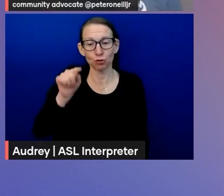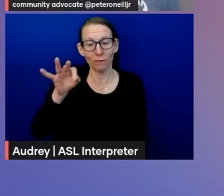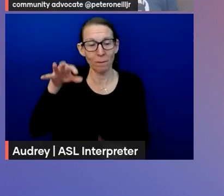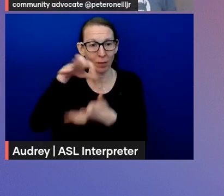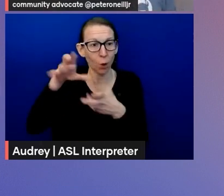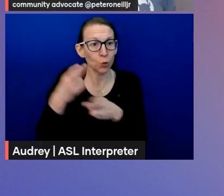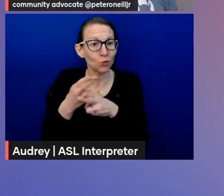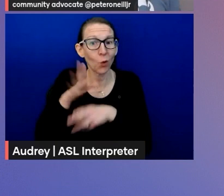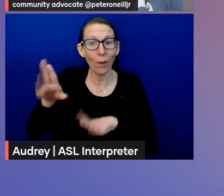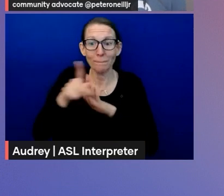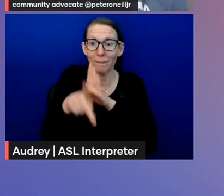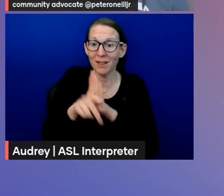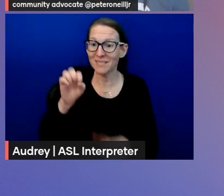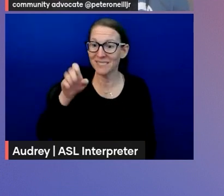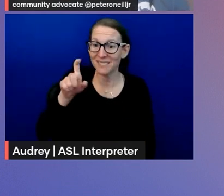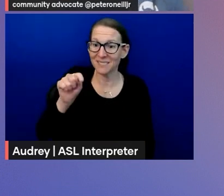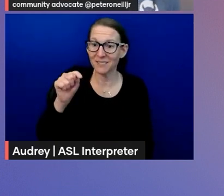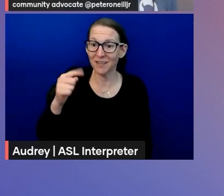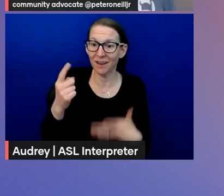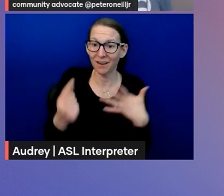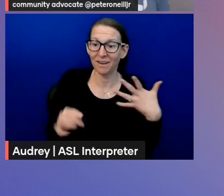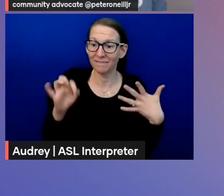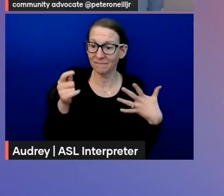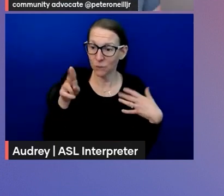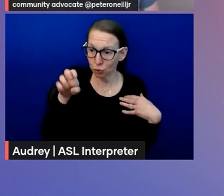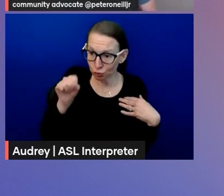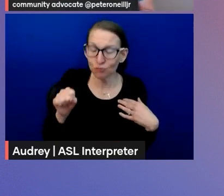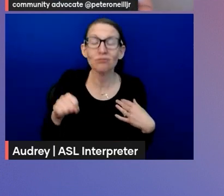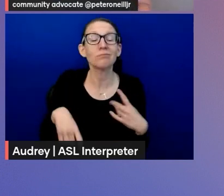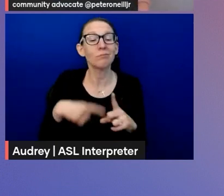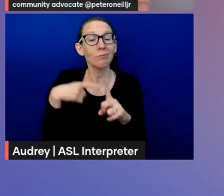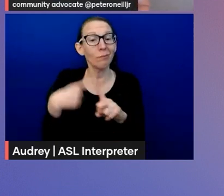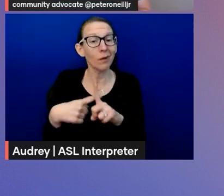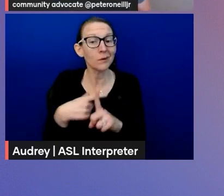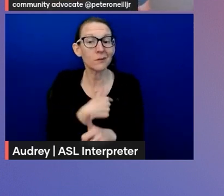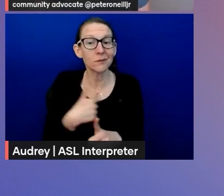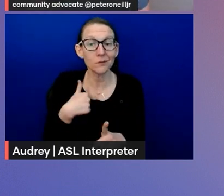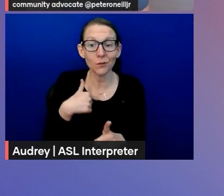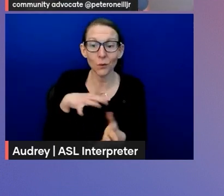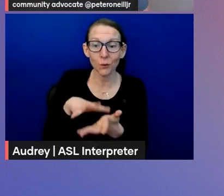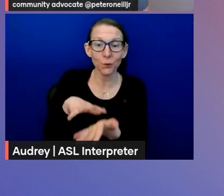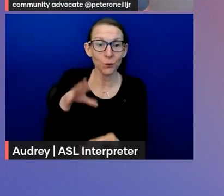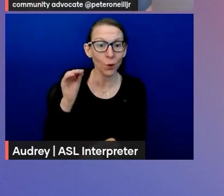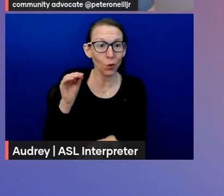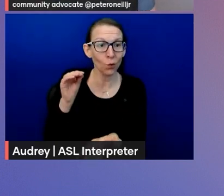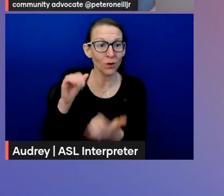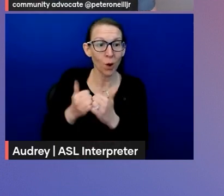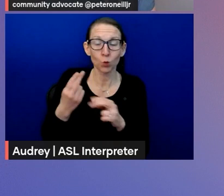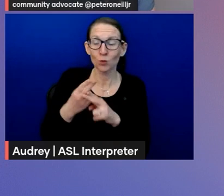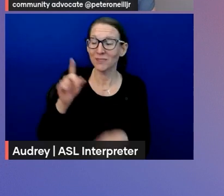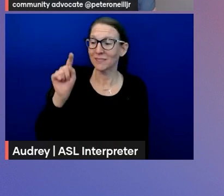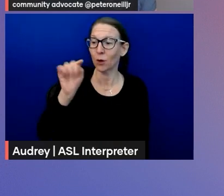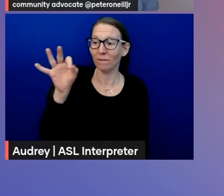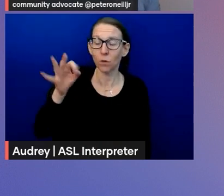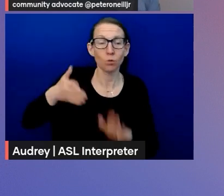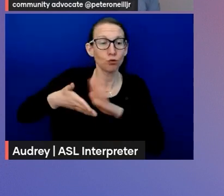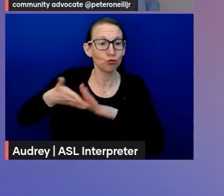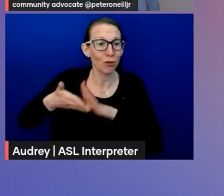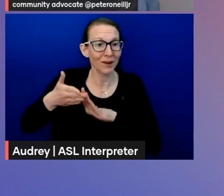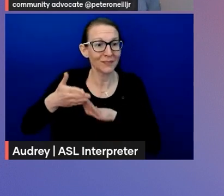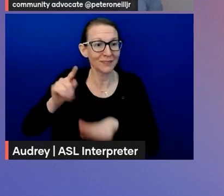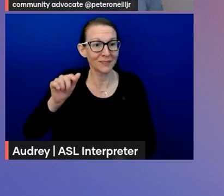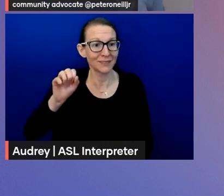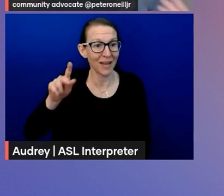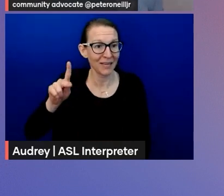features. And then we also learned how to use the Terraform Cloud run task feature in